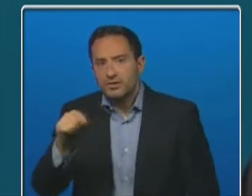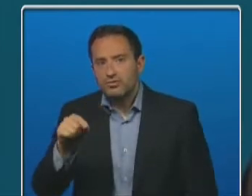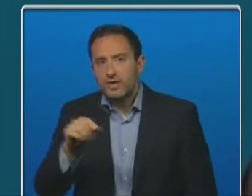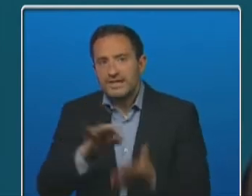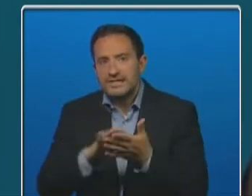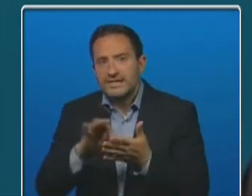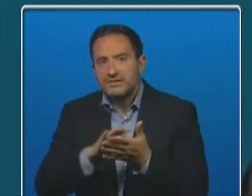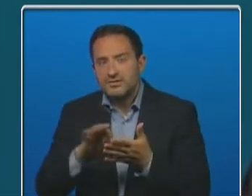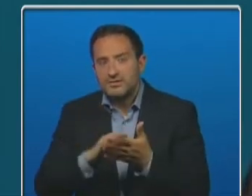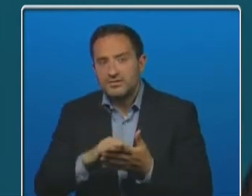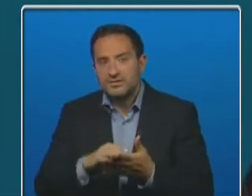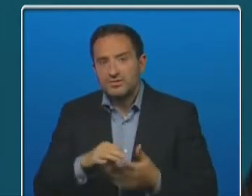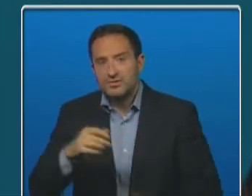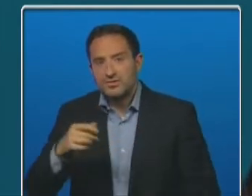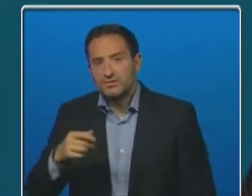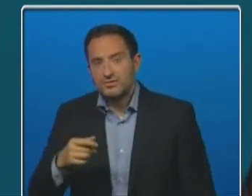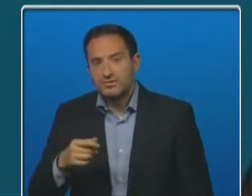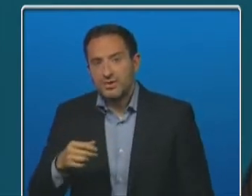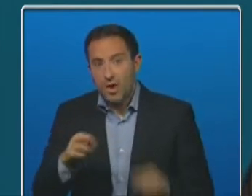Are we ready for our first question?